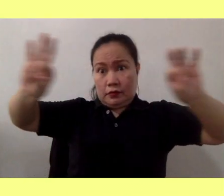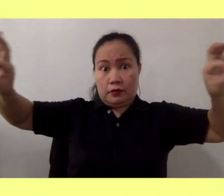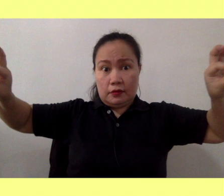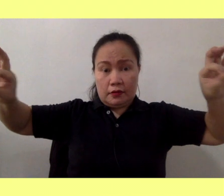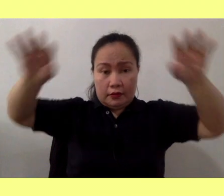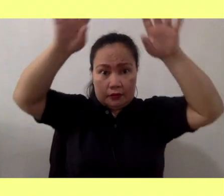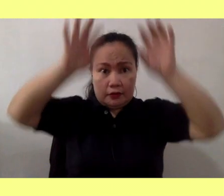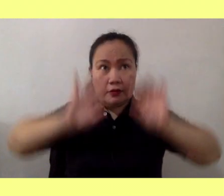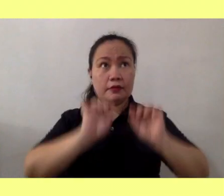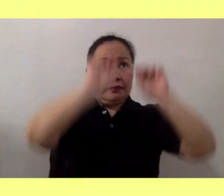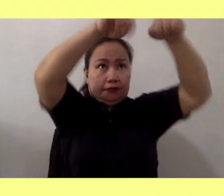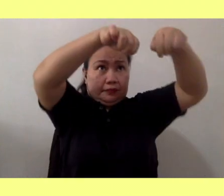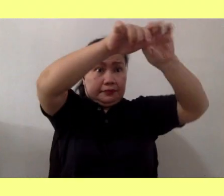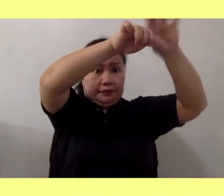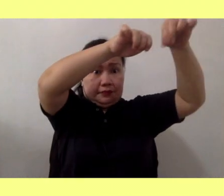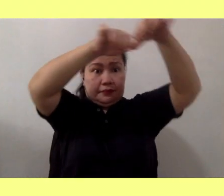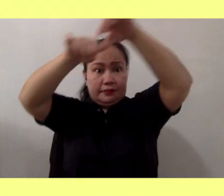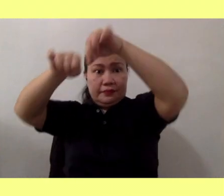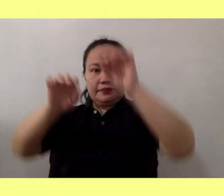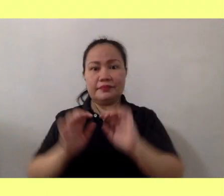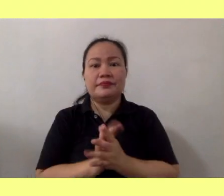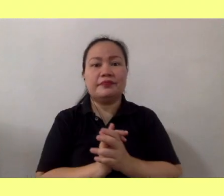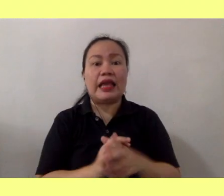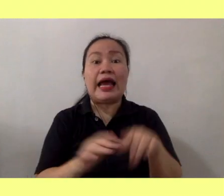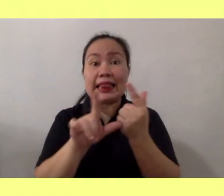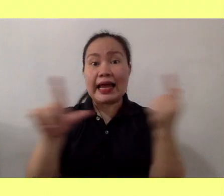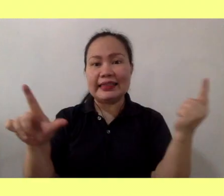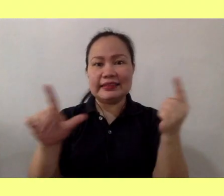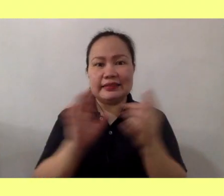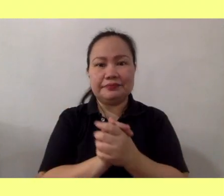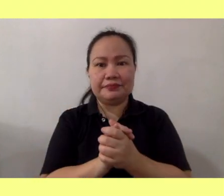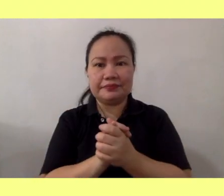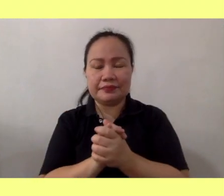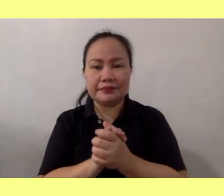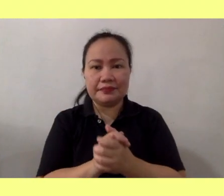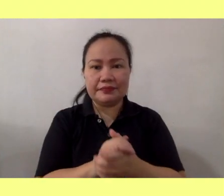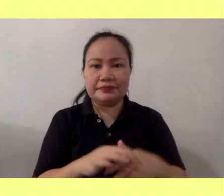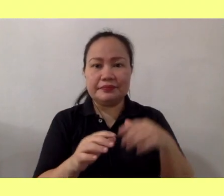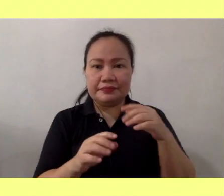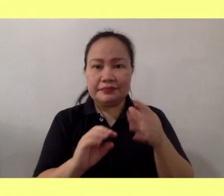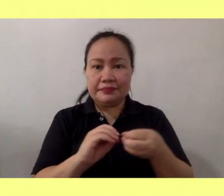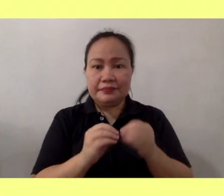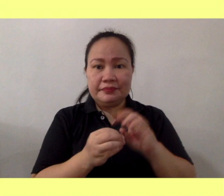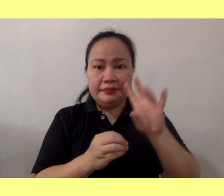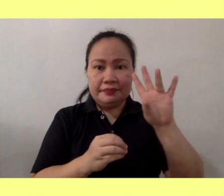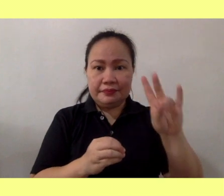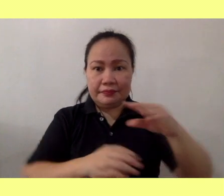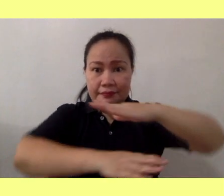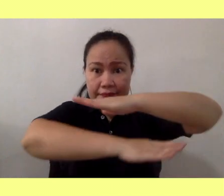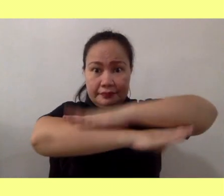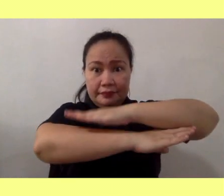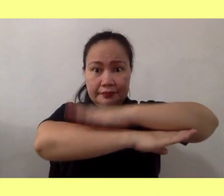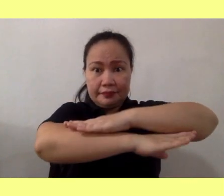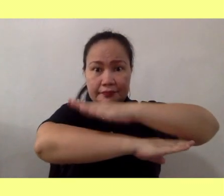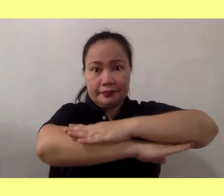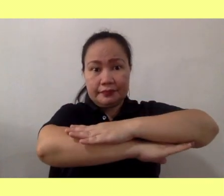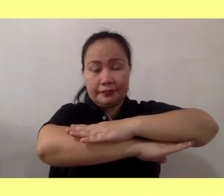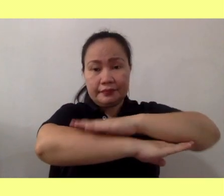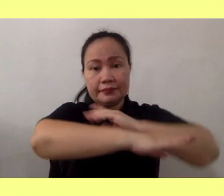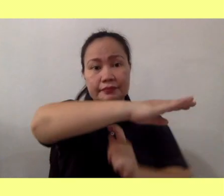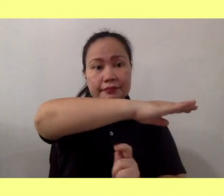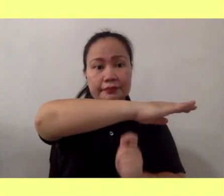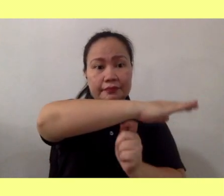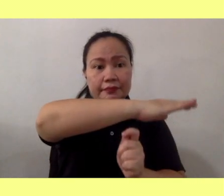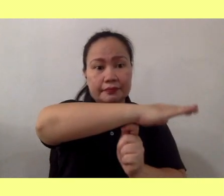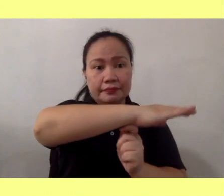sampayan. Okay? So, this is a line. Next, top of a box. So, pag sinabi